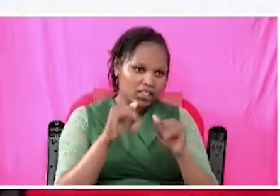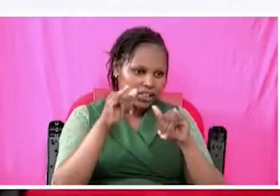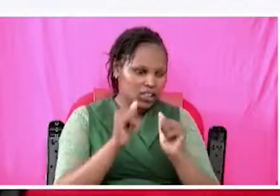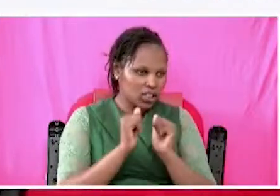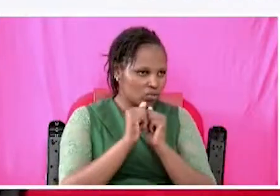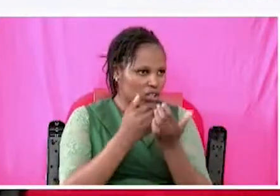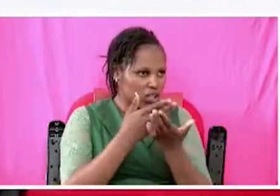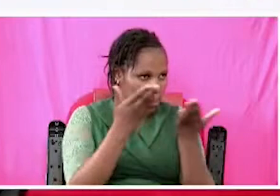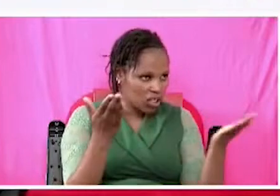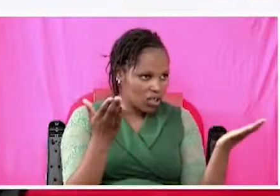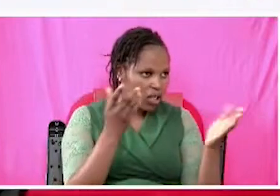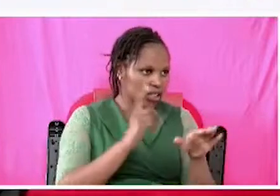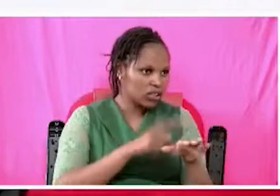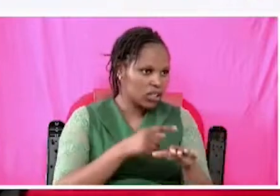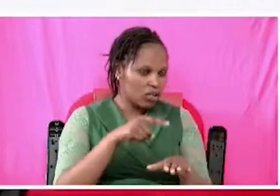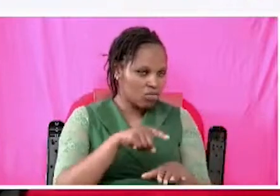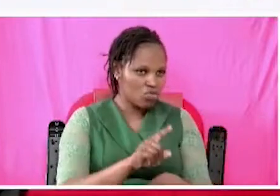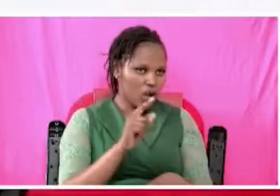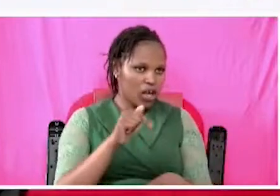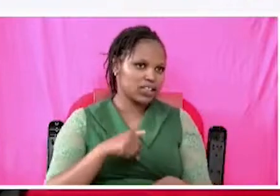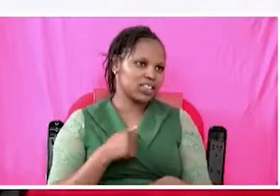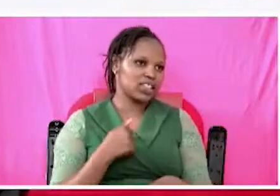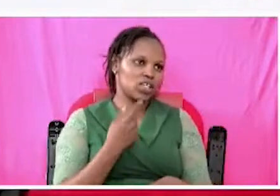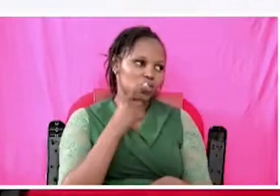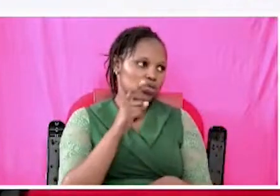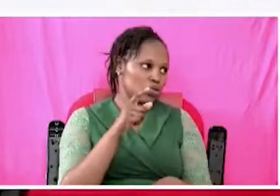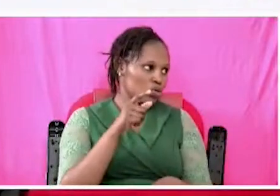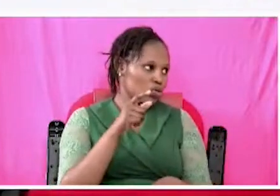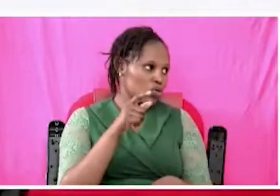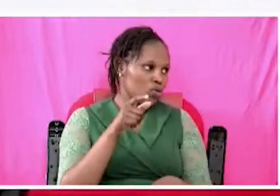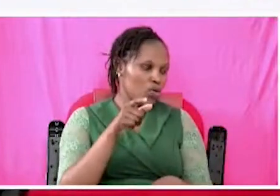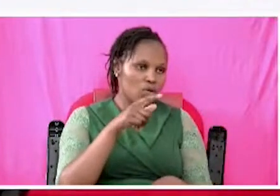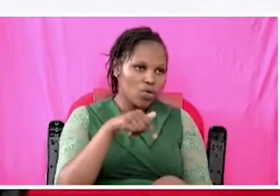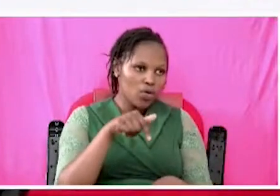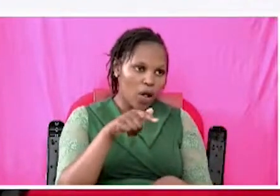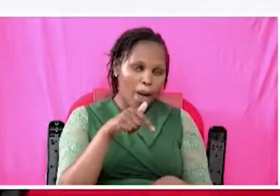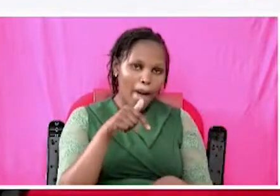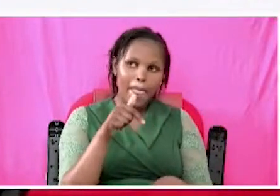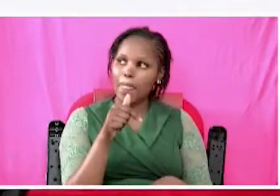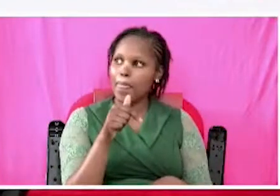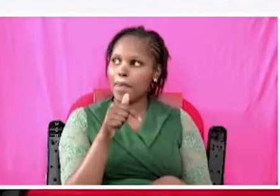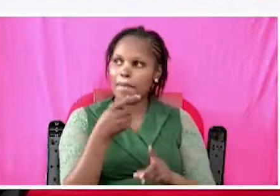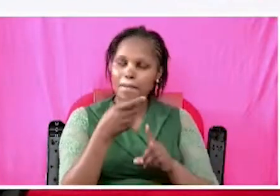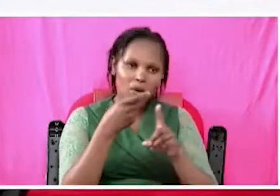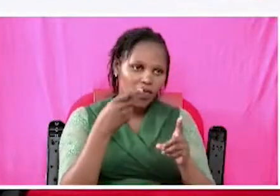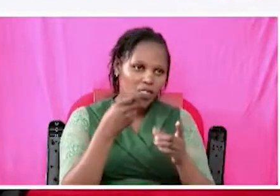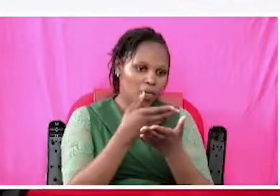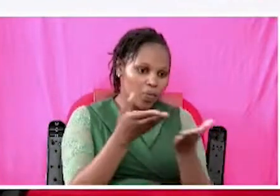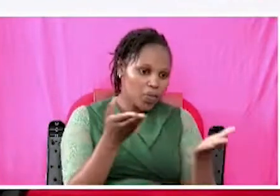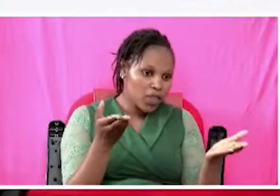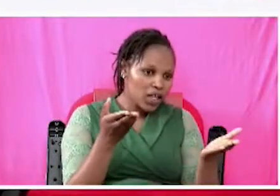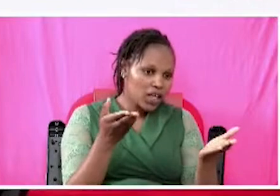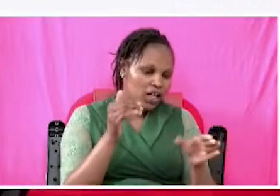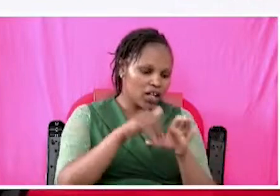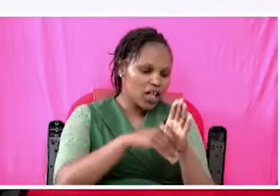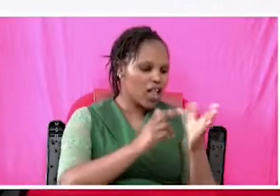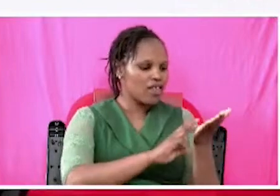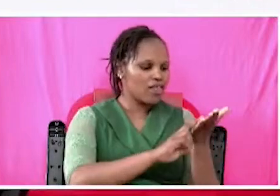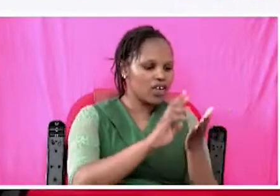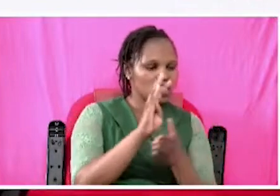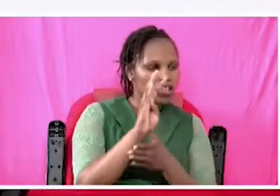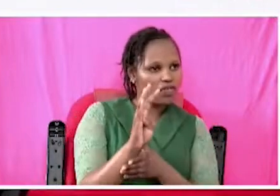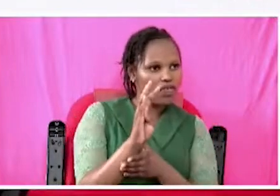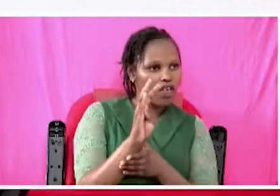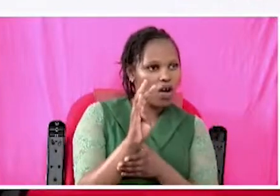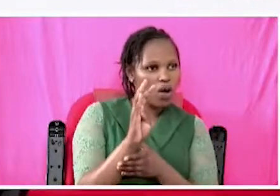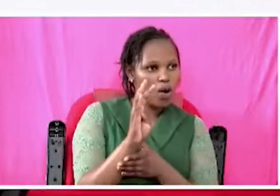are by yourself. So he isolates him, and then from there in verses 4b and